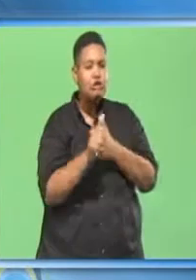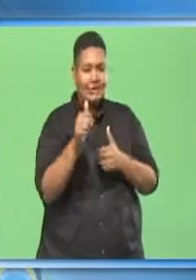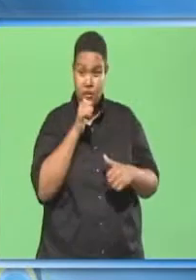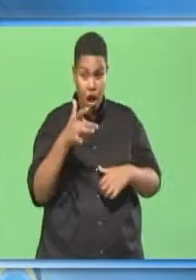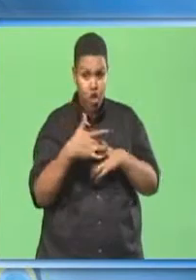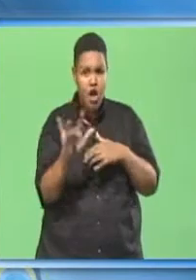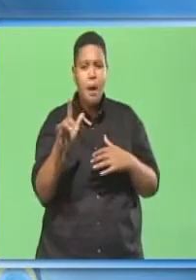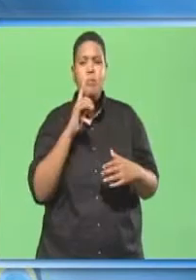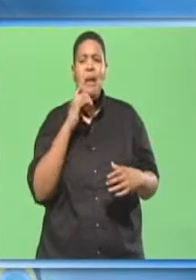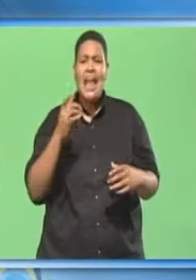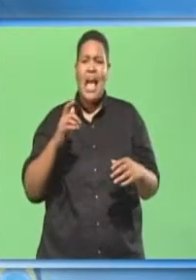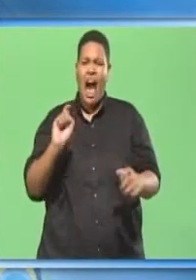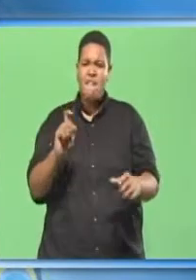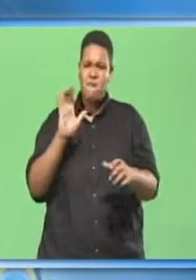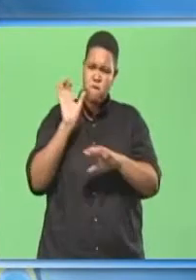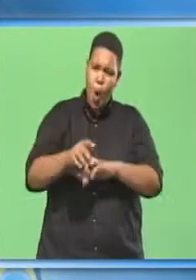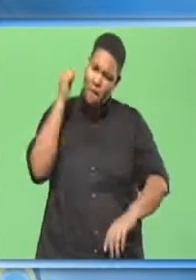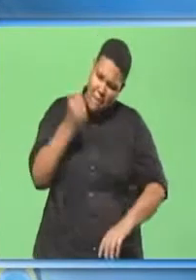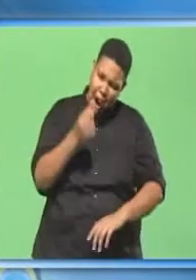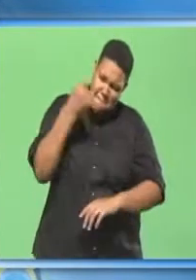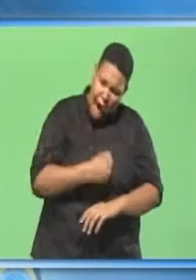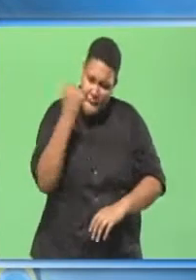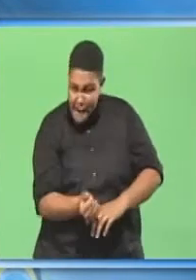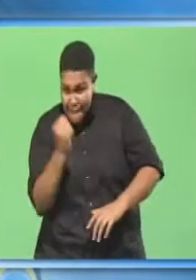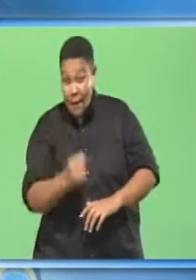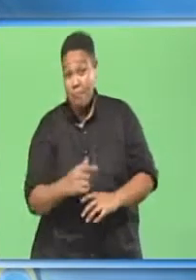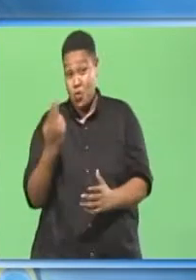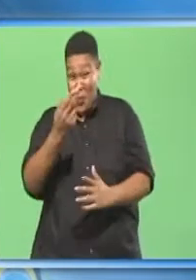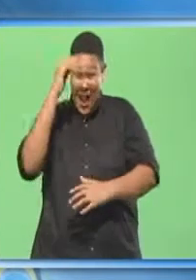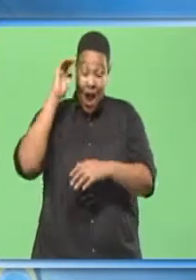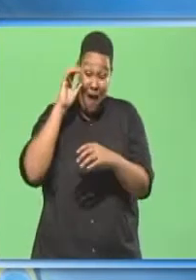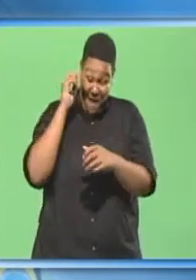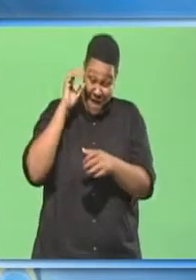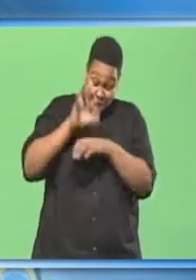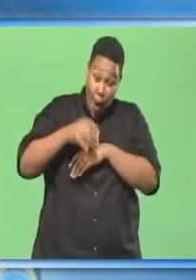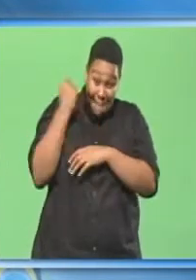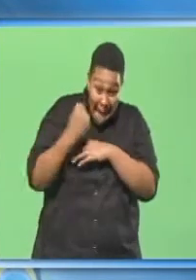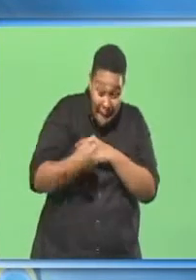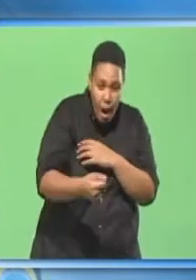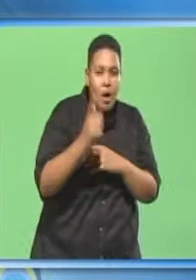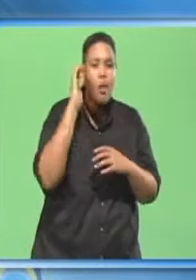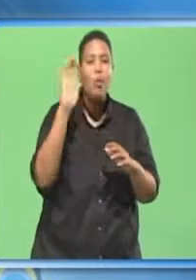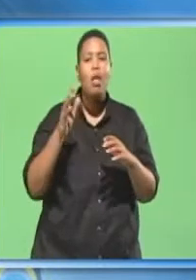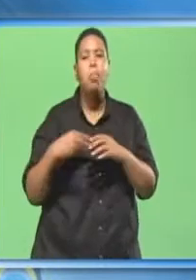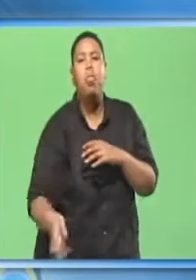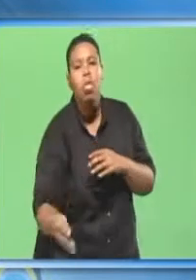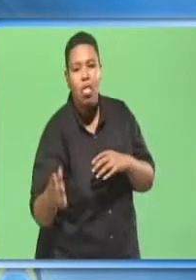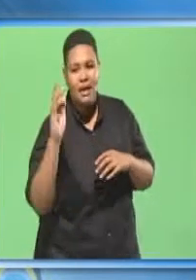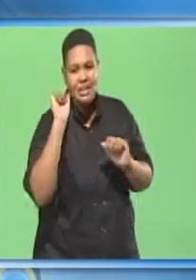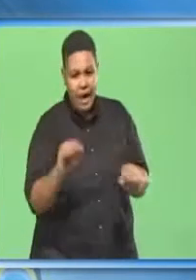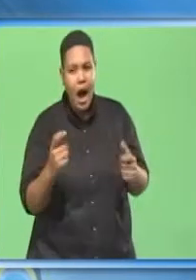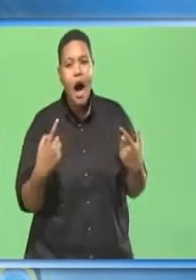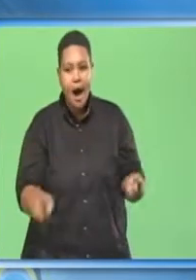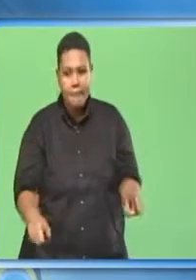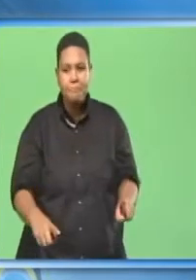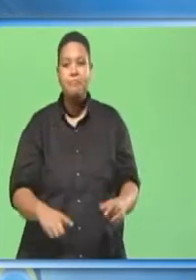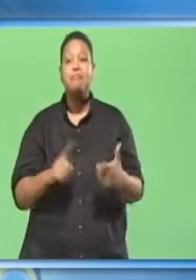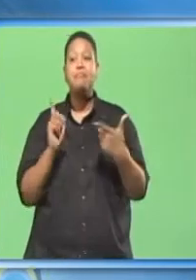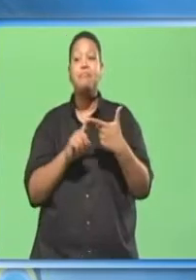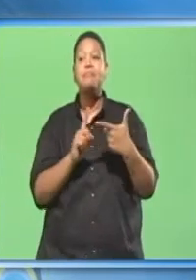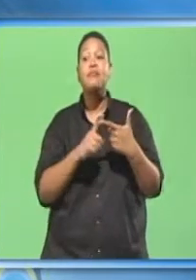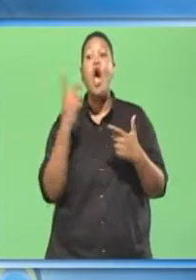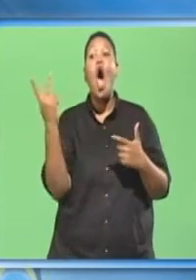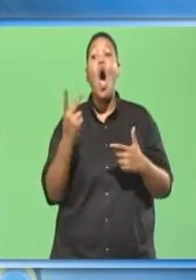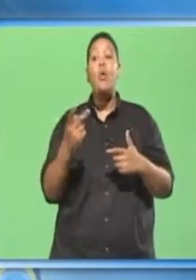excess force to cut the stock, and the use of excess force can cause the chisel to slip. 2. Always pare chop